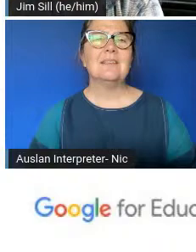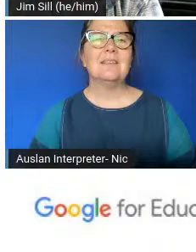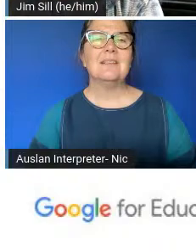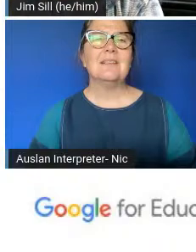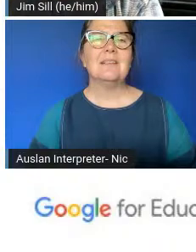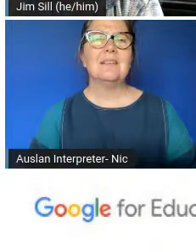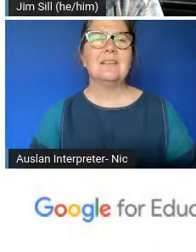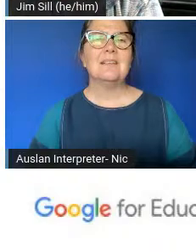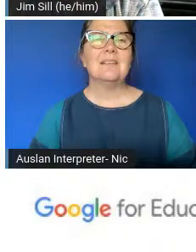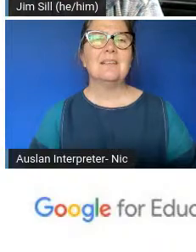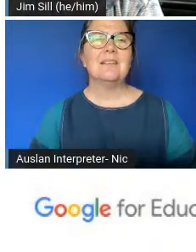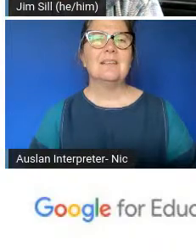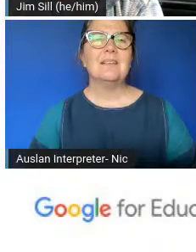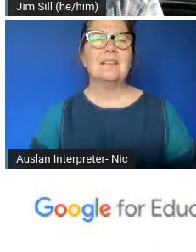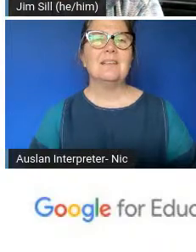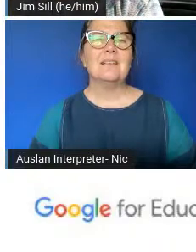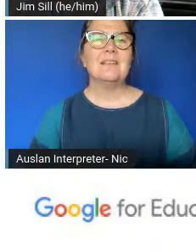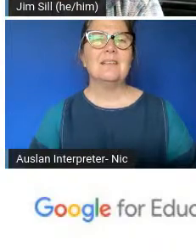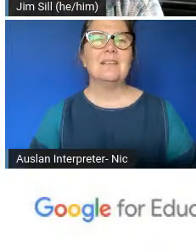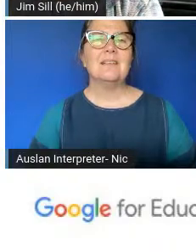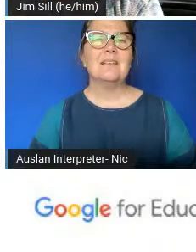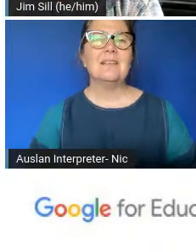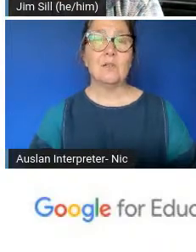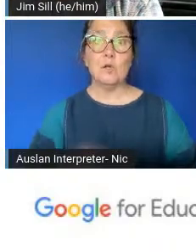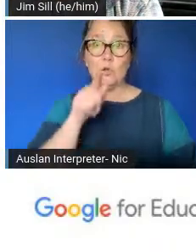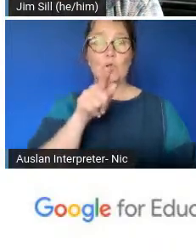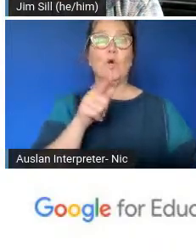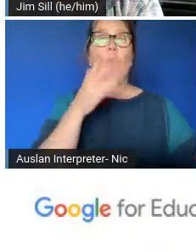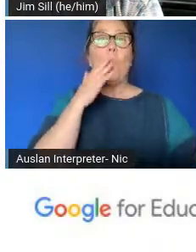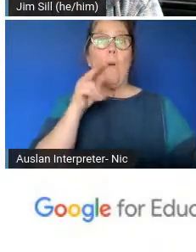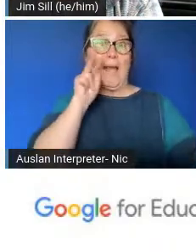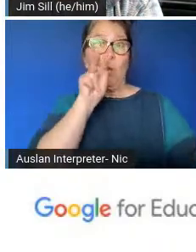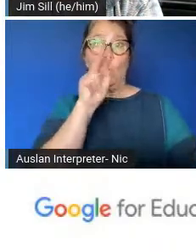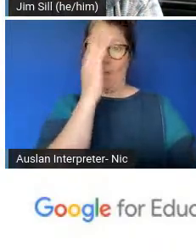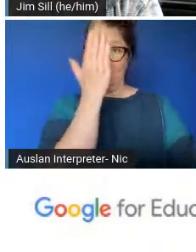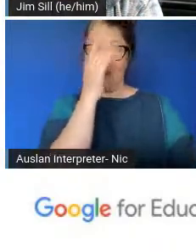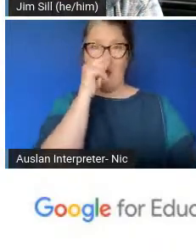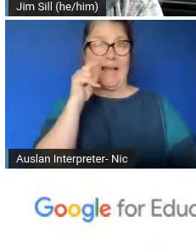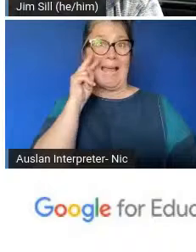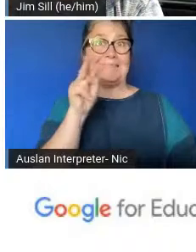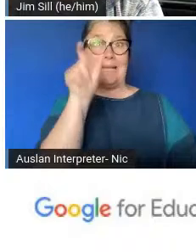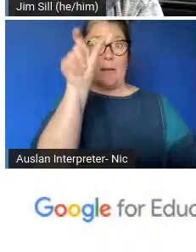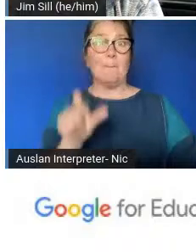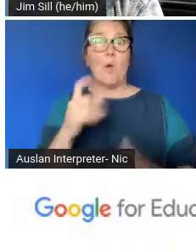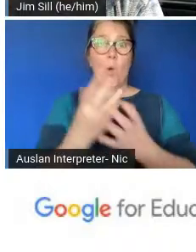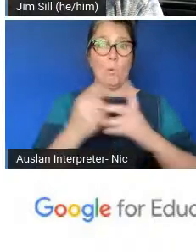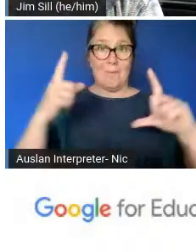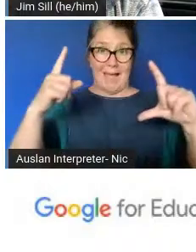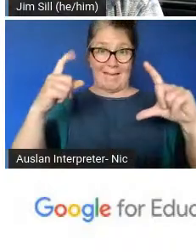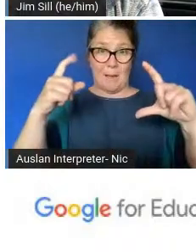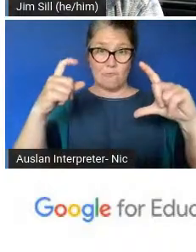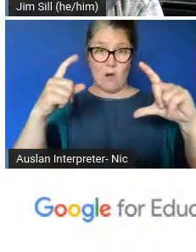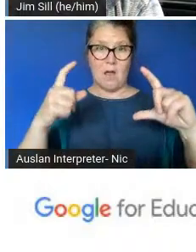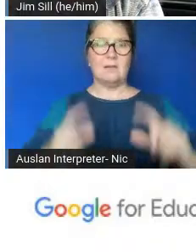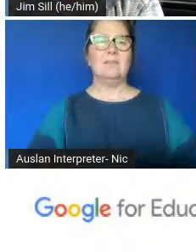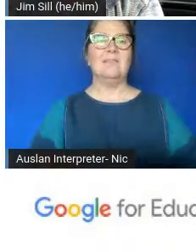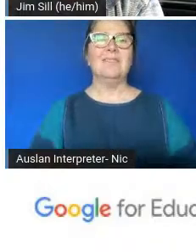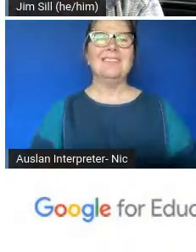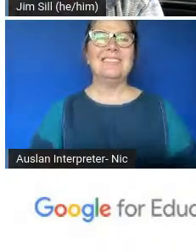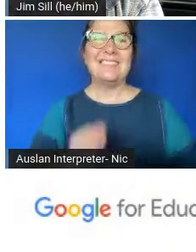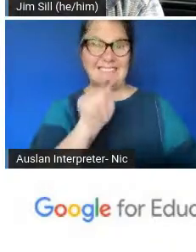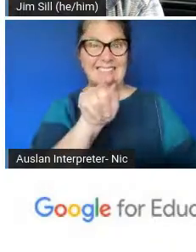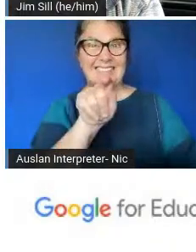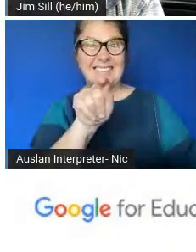the mirror, you can usually see the person with the Street View camera. I'm doing a really good job of not. Oh, there we go. There we